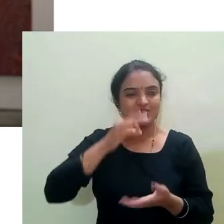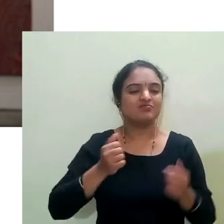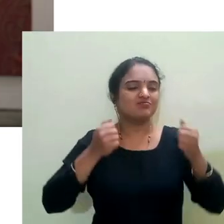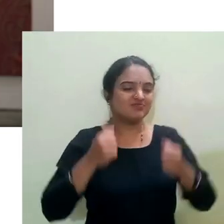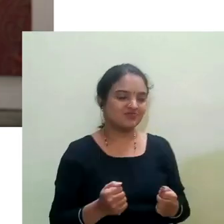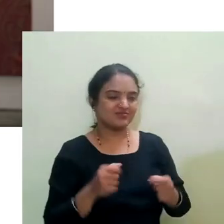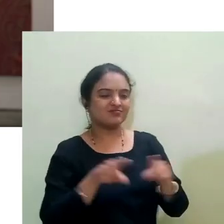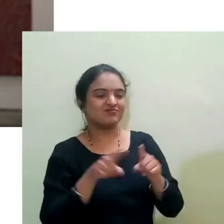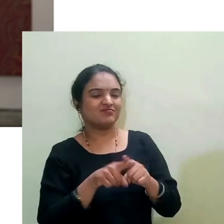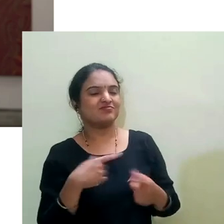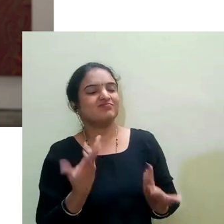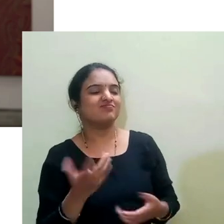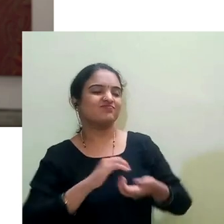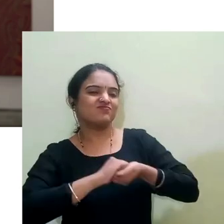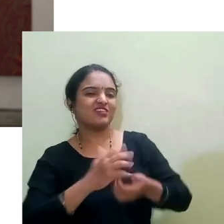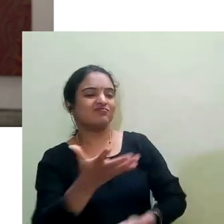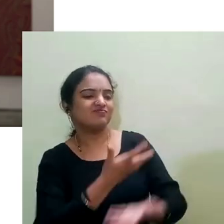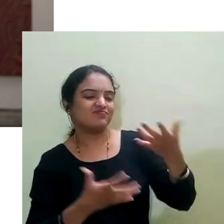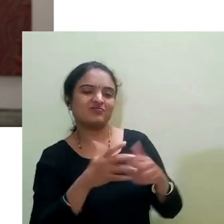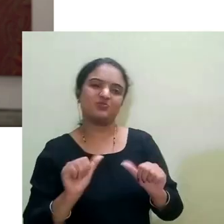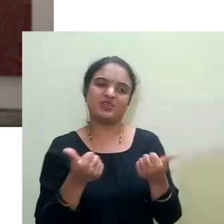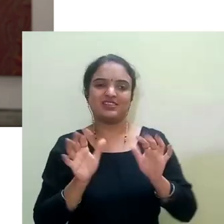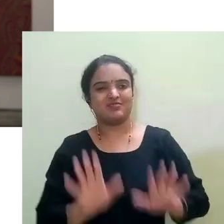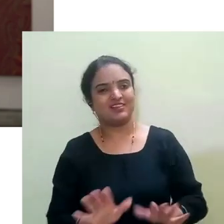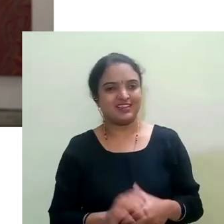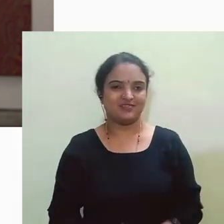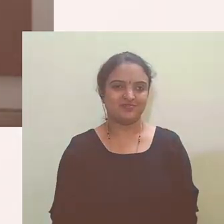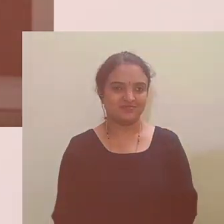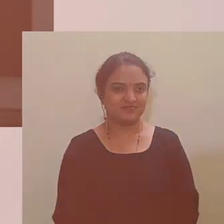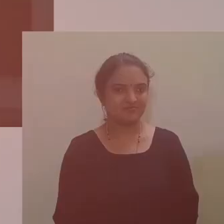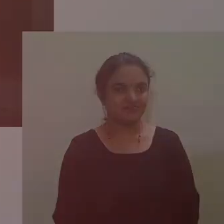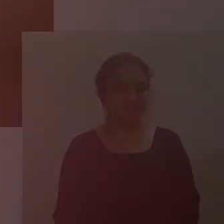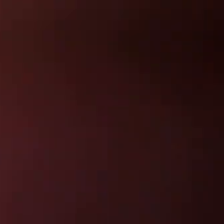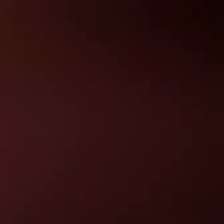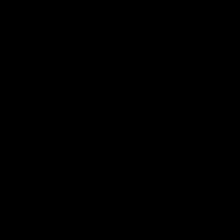cafe where you can catch your breath or catch up with friends.